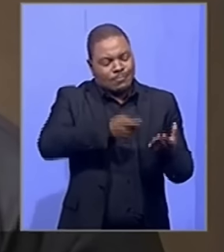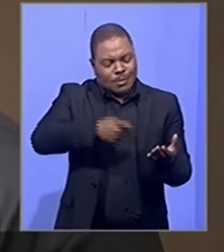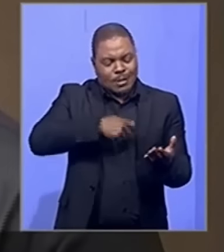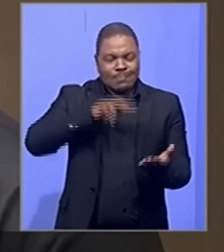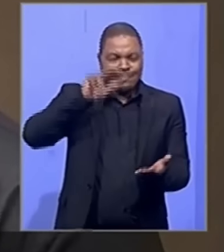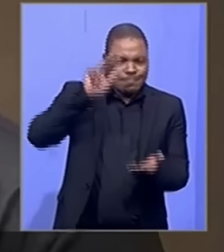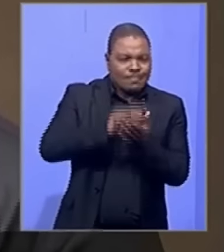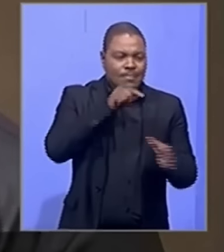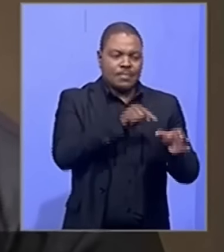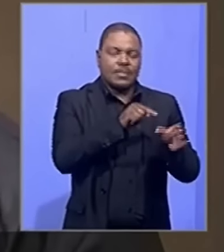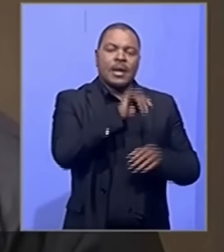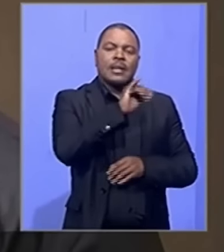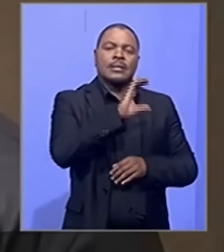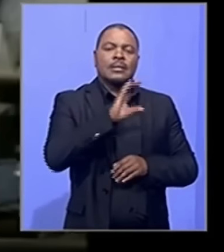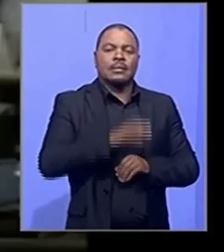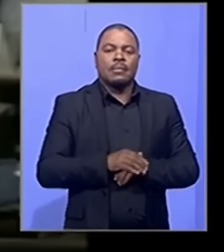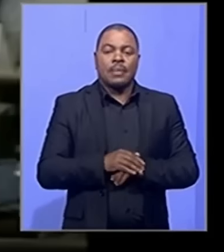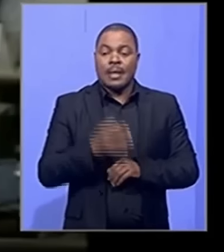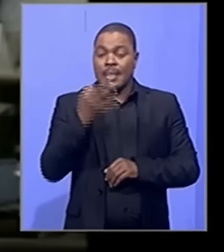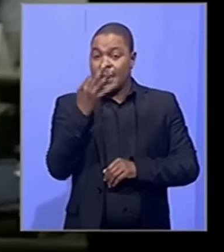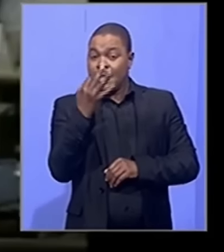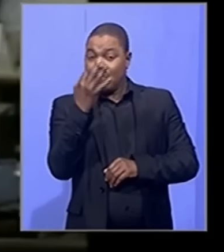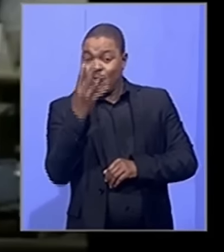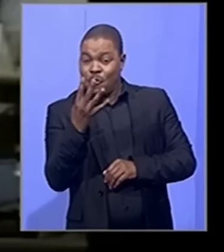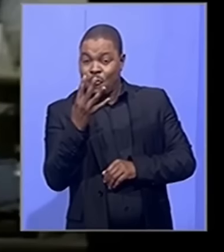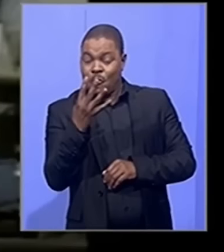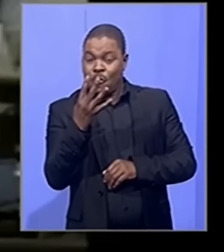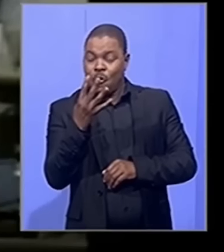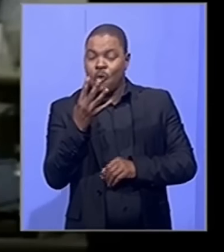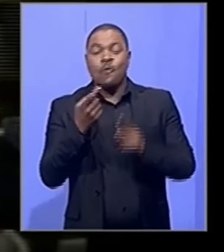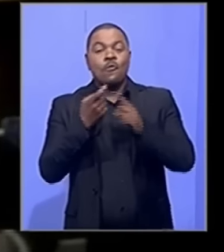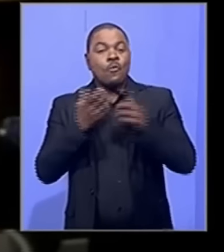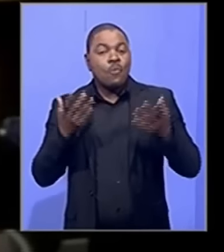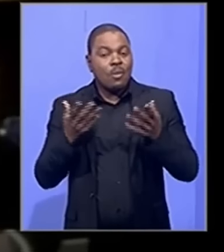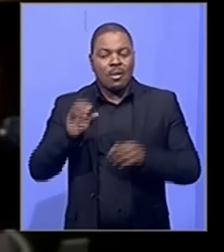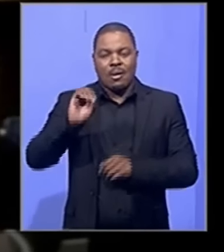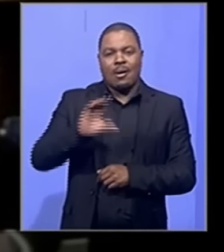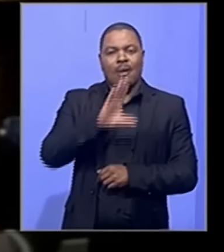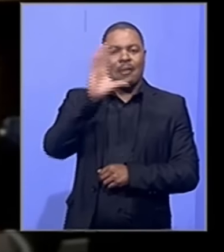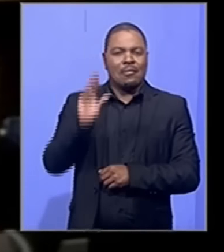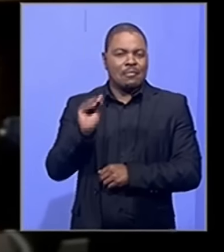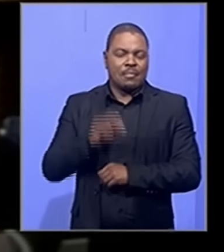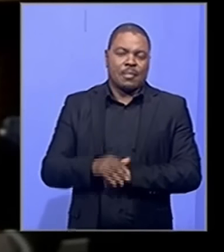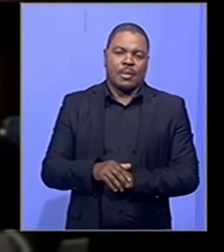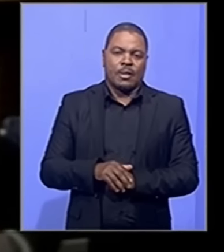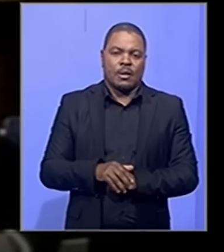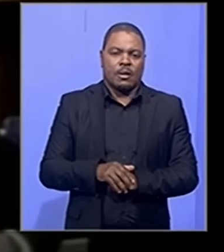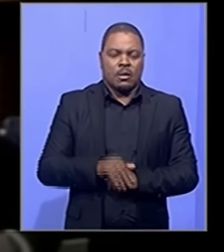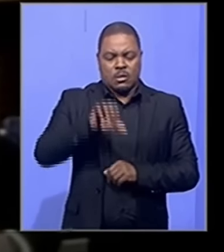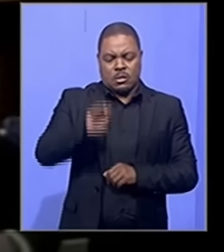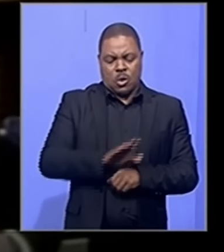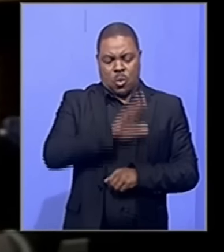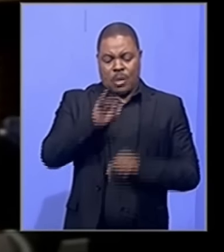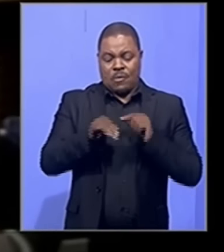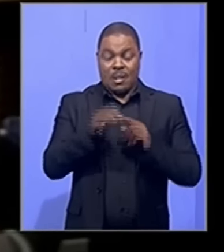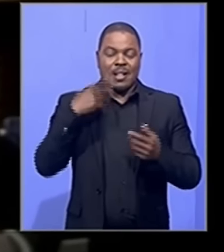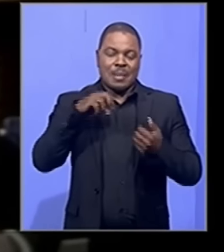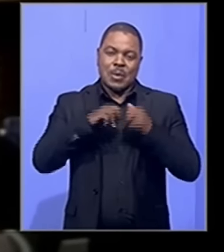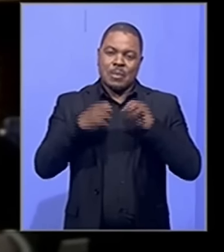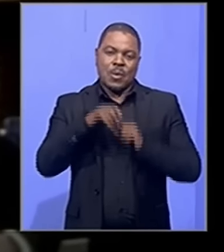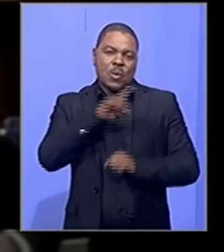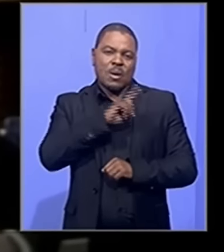world. And 34 out of those states are from Africa. Afrika Borwa ile ya tobana le bothata ka morao re e hlolehe